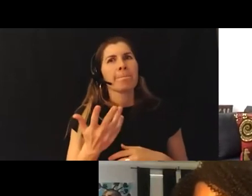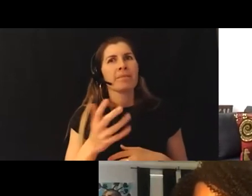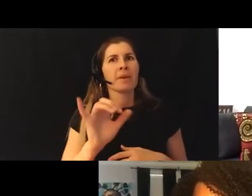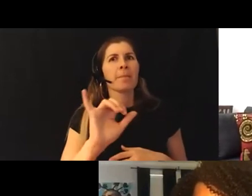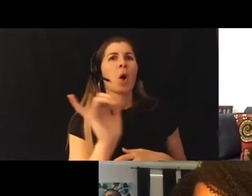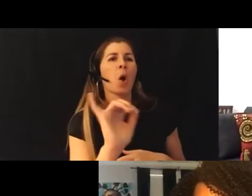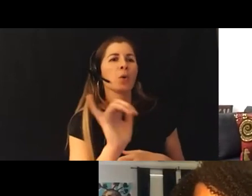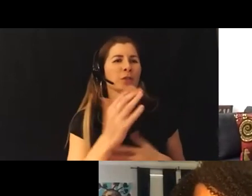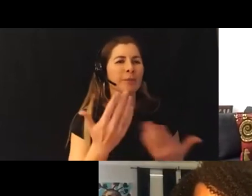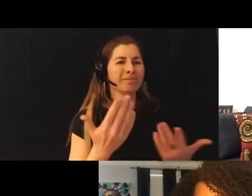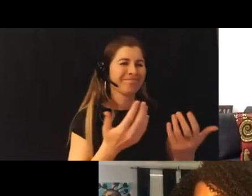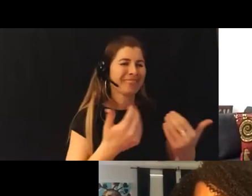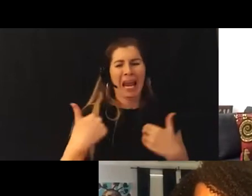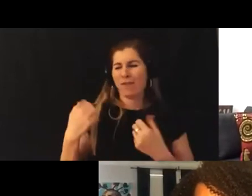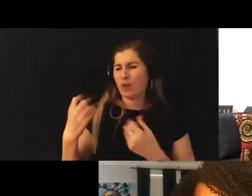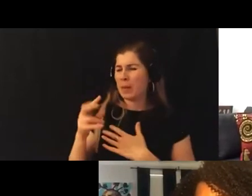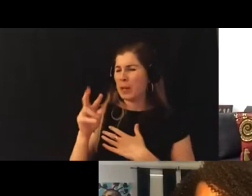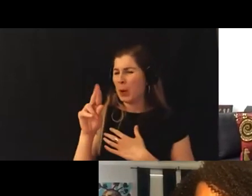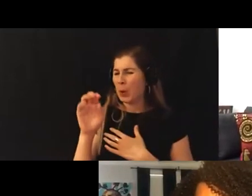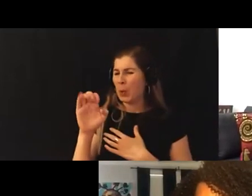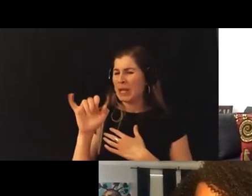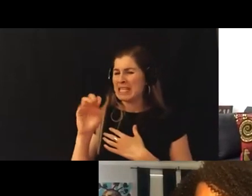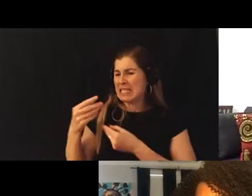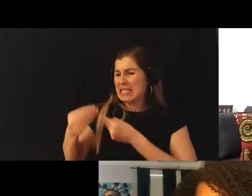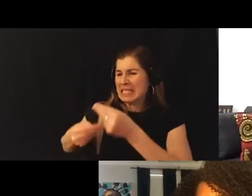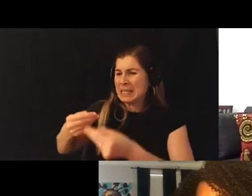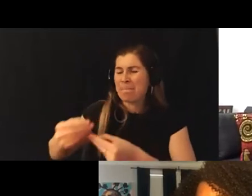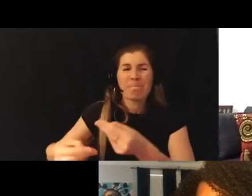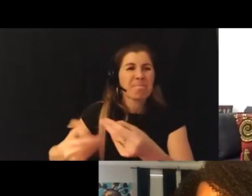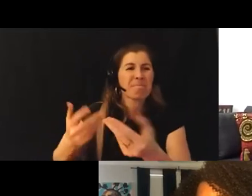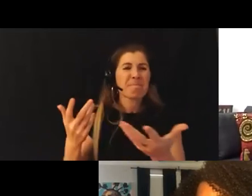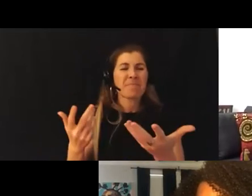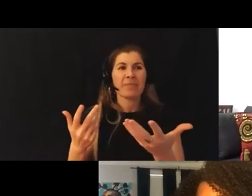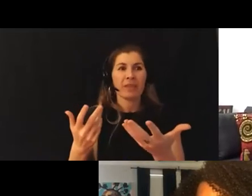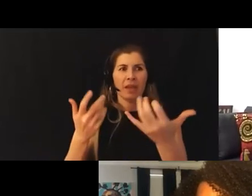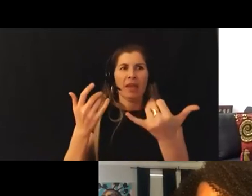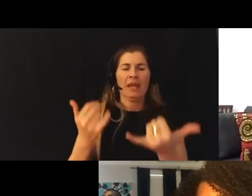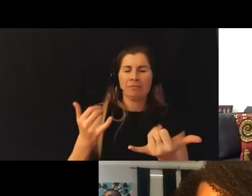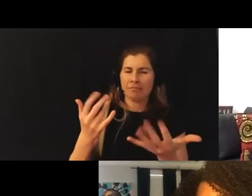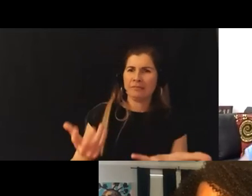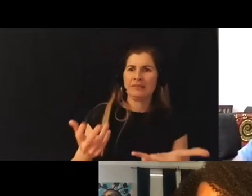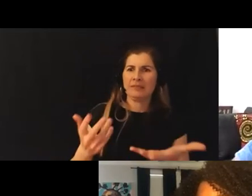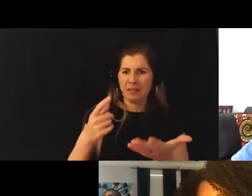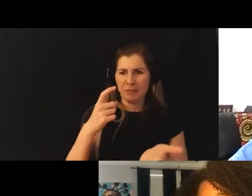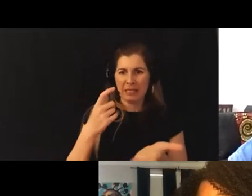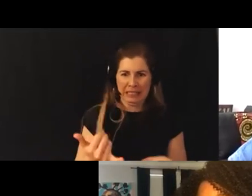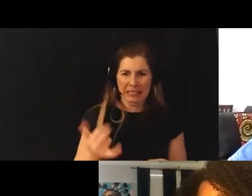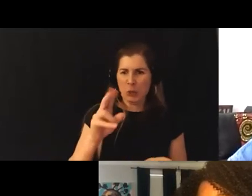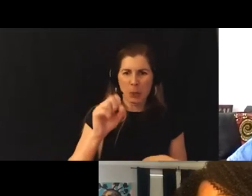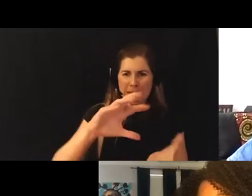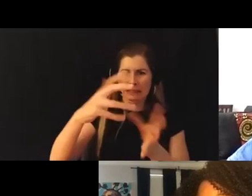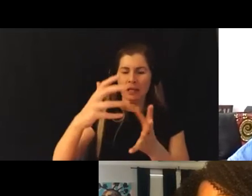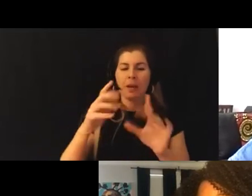systemic racism and the protests and all the conversations that are happening and they're reckoning right now in the United States. I've